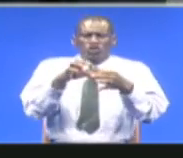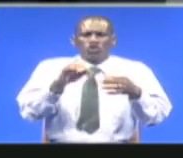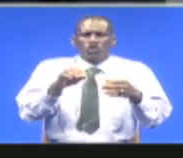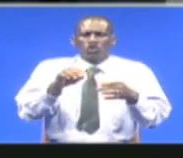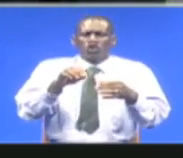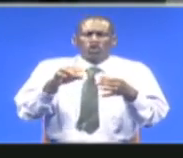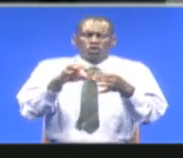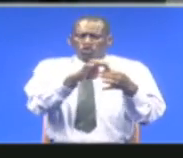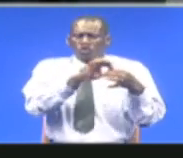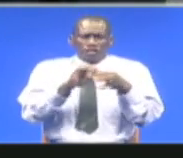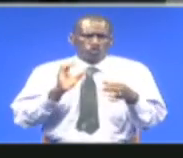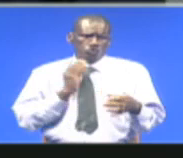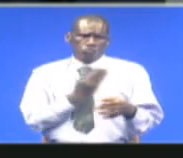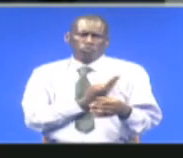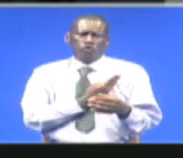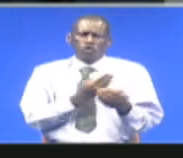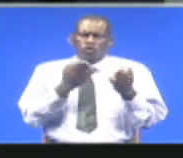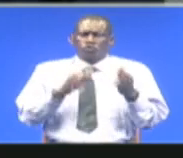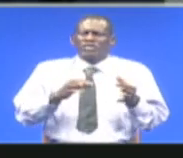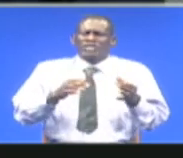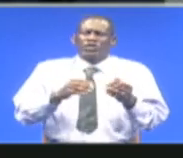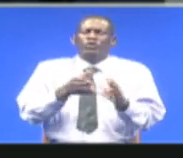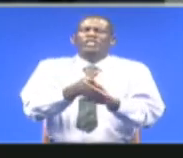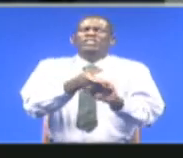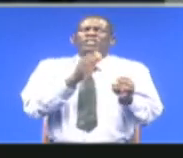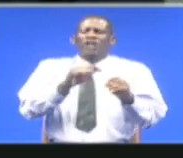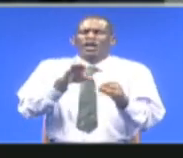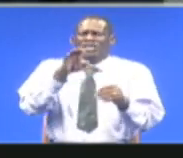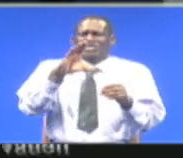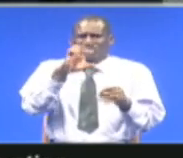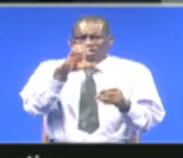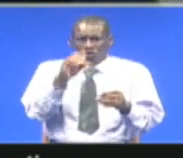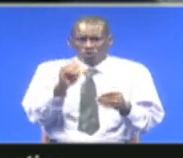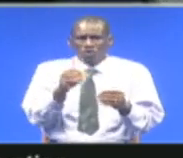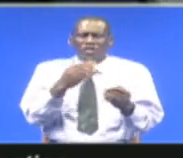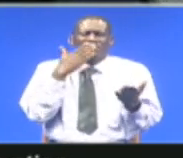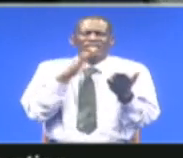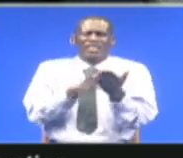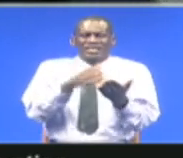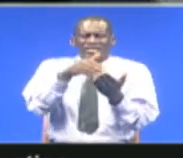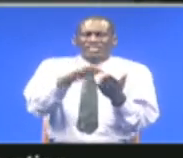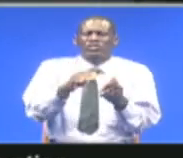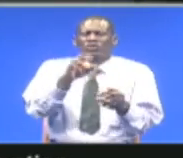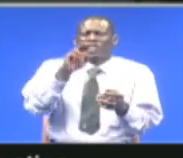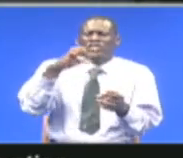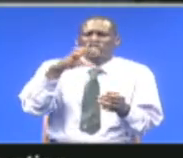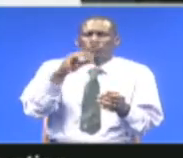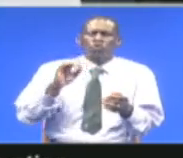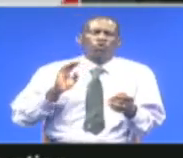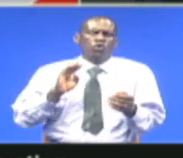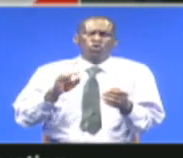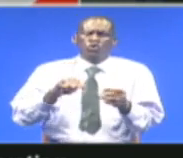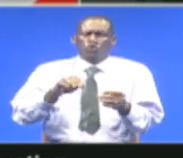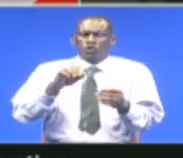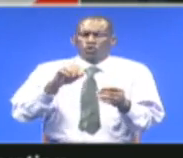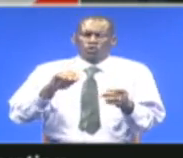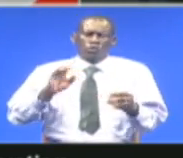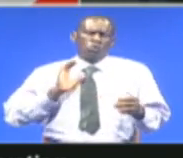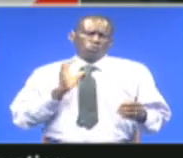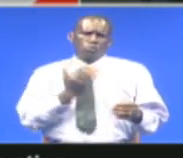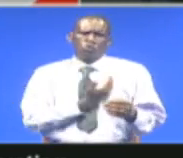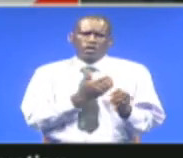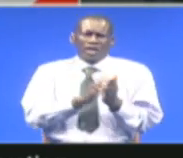and resigned from office as the executive director in the letter addressed to the NGO board chairperson and copied to Interior Cabinet Secretary Fred